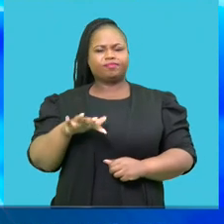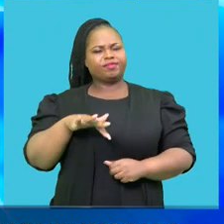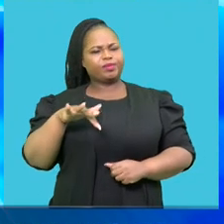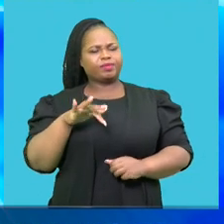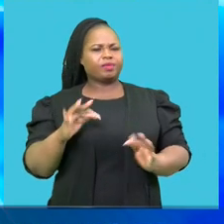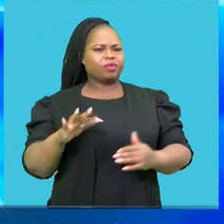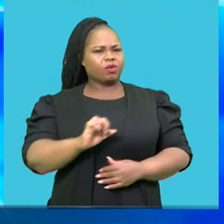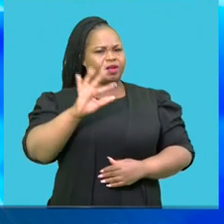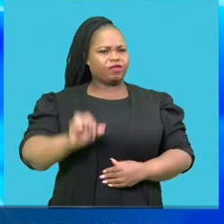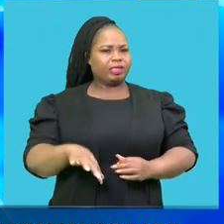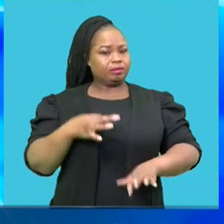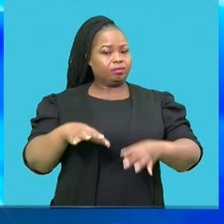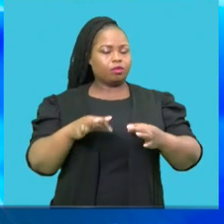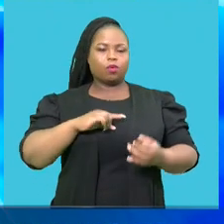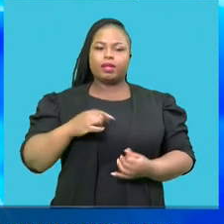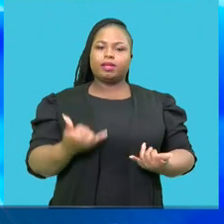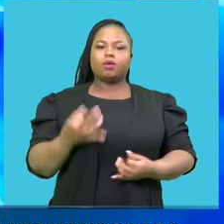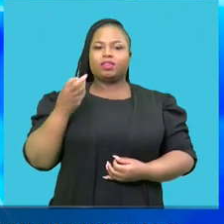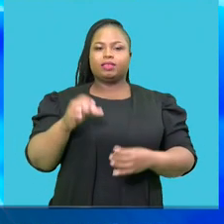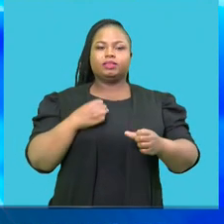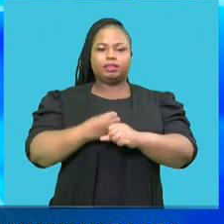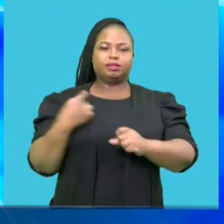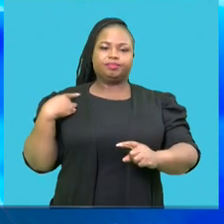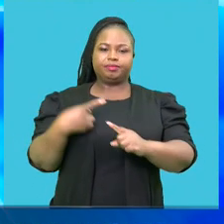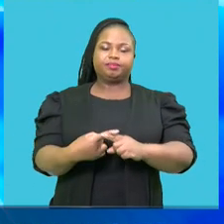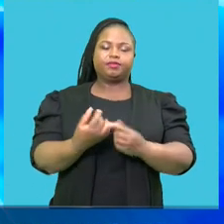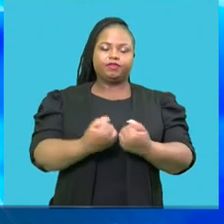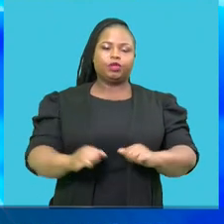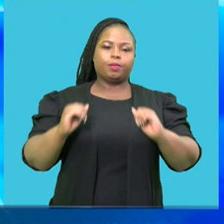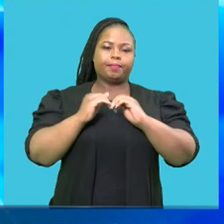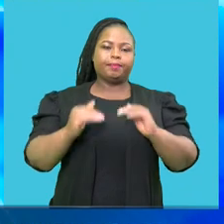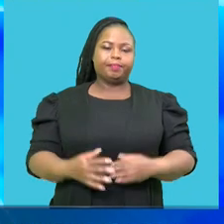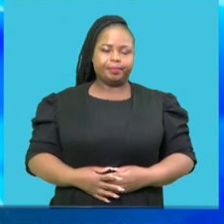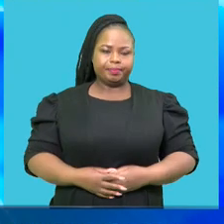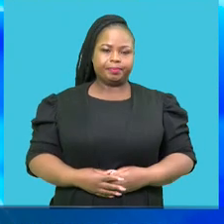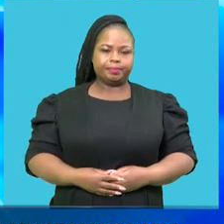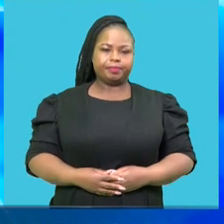wenzewutwa ni ngonjengoba izu lkupa imnyaga yenga mashuma matatu yende ando yeningi